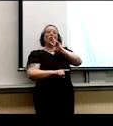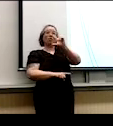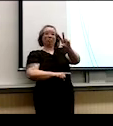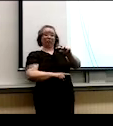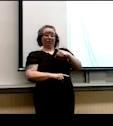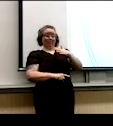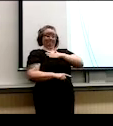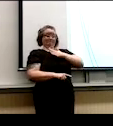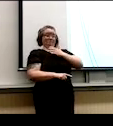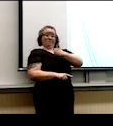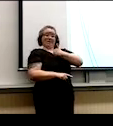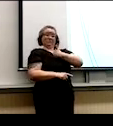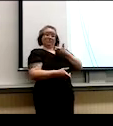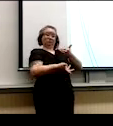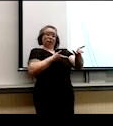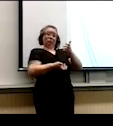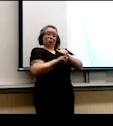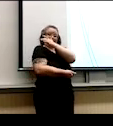31.